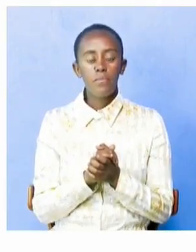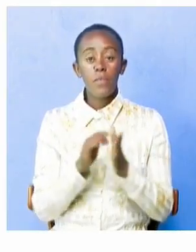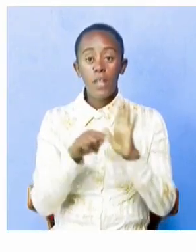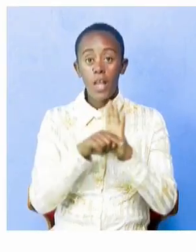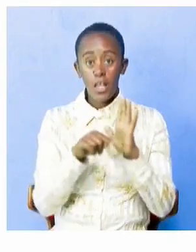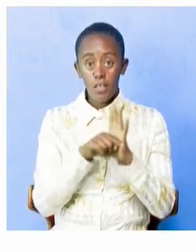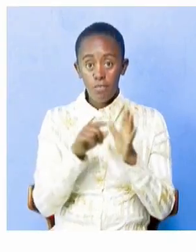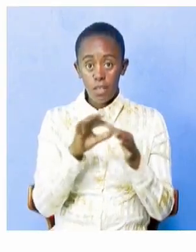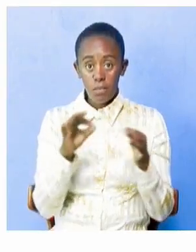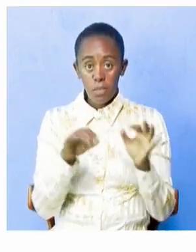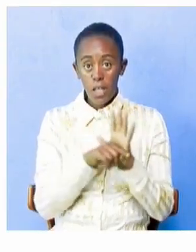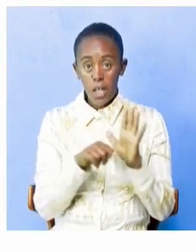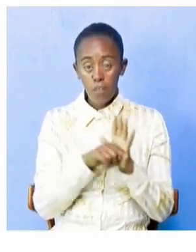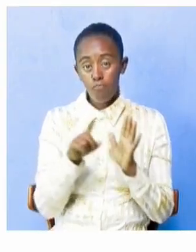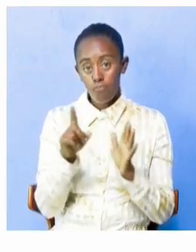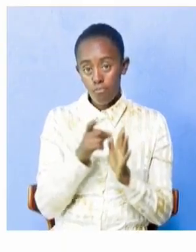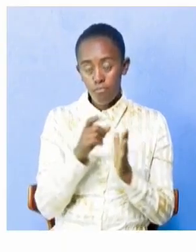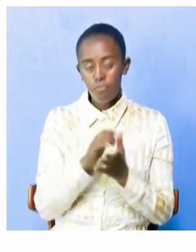negative,